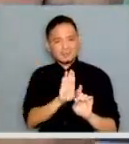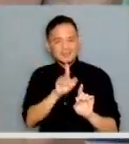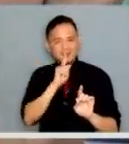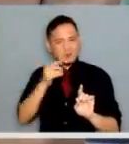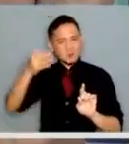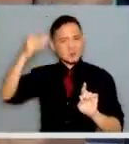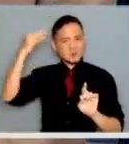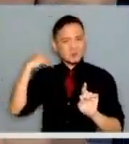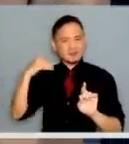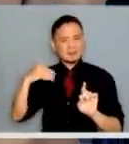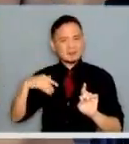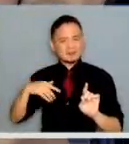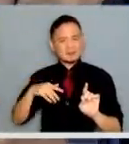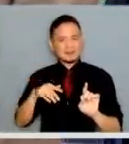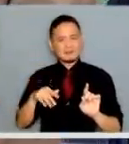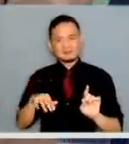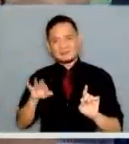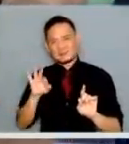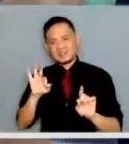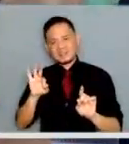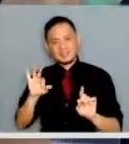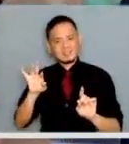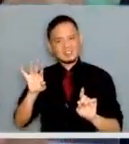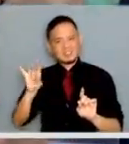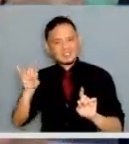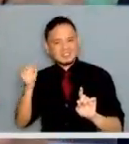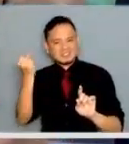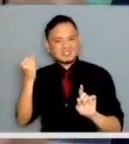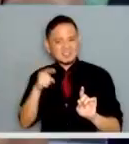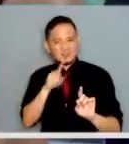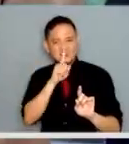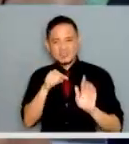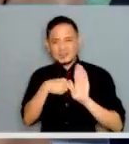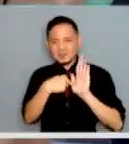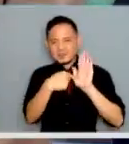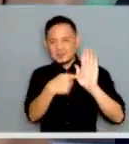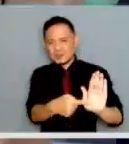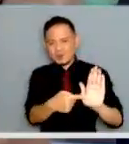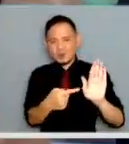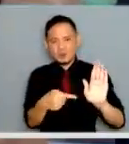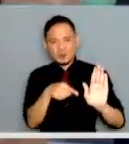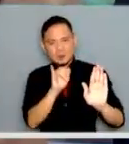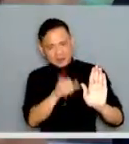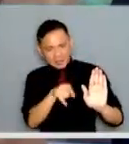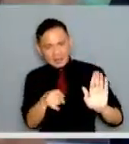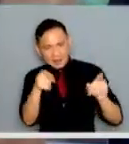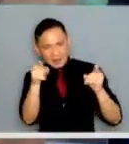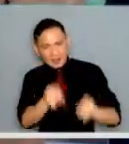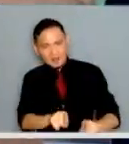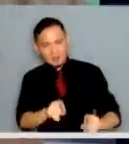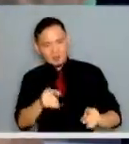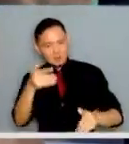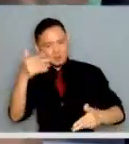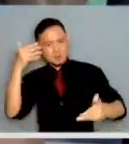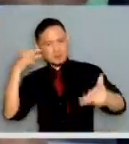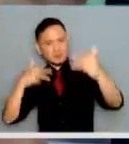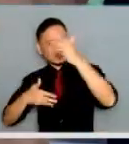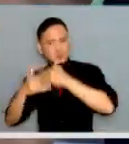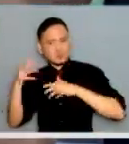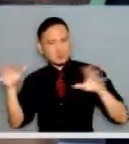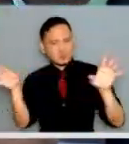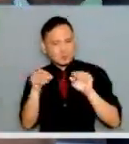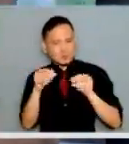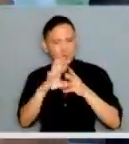the late 1900s. So it's something that we have to show to the generation now that this is what happened before. Actually, it's still